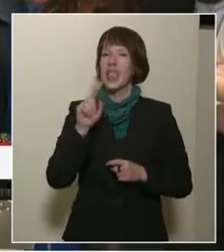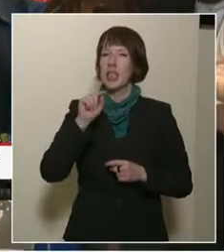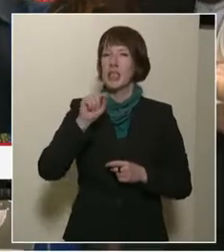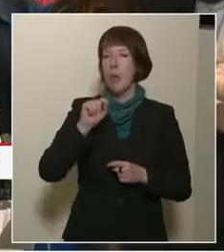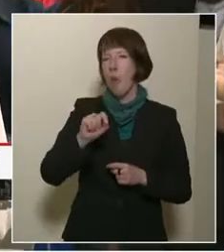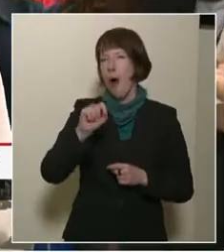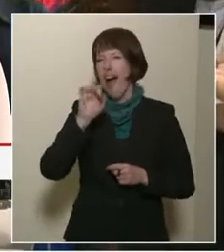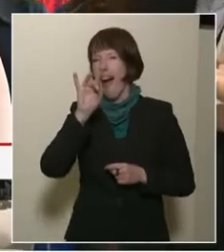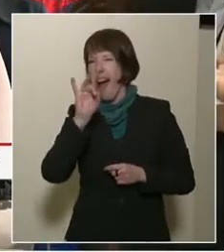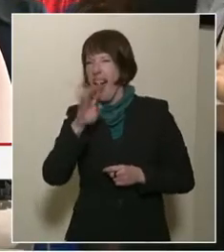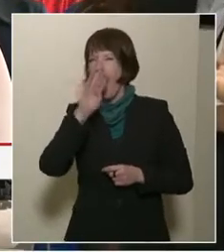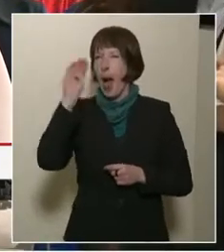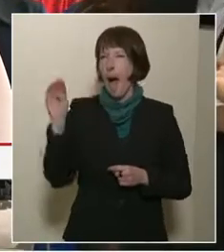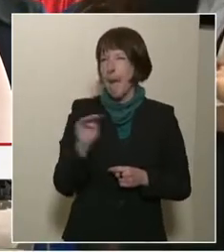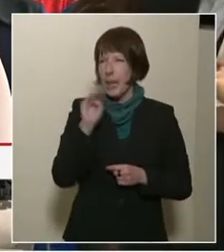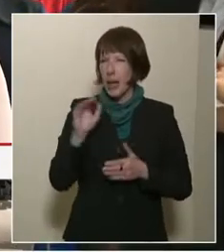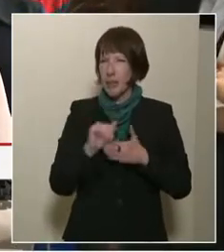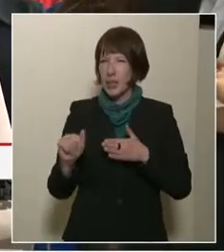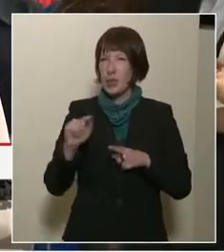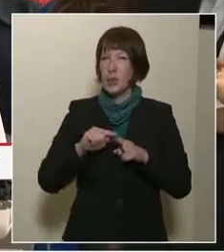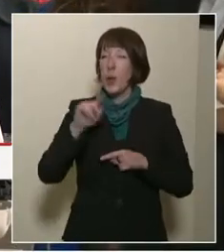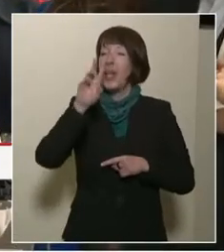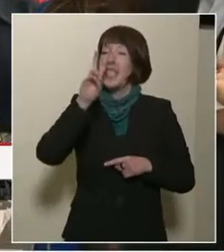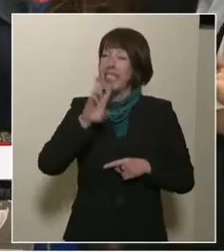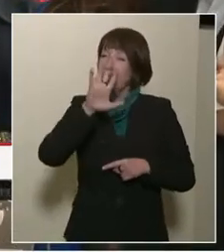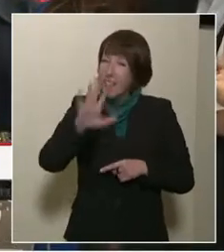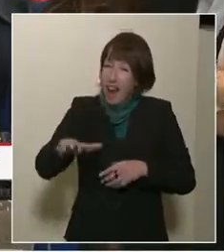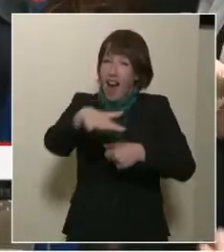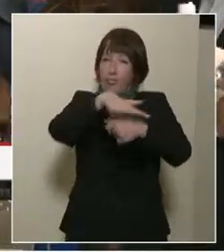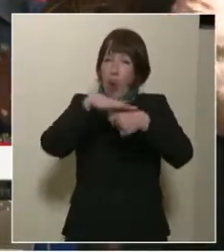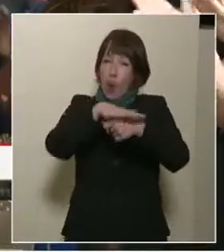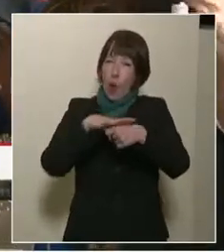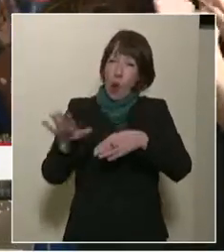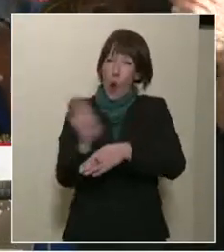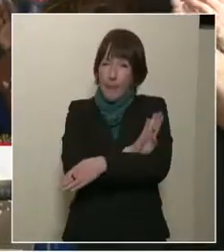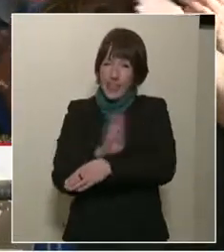million to 65 local businesses.